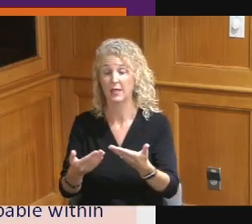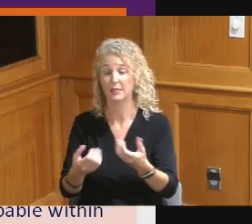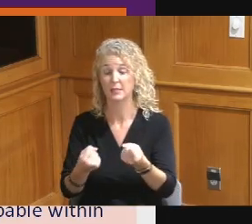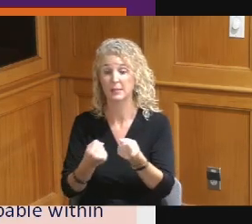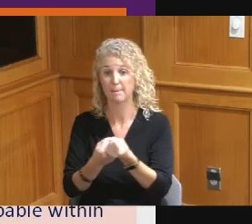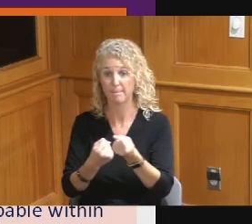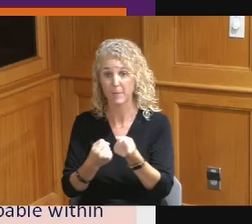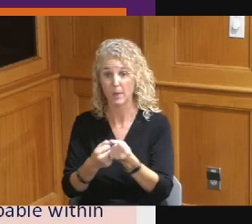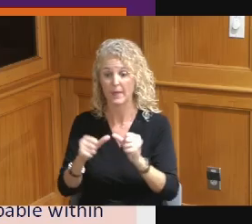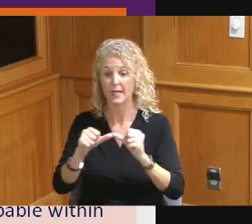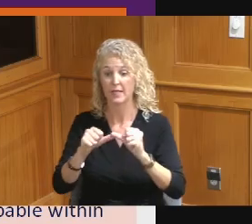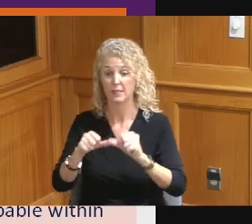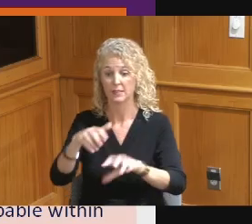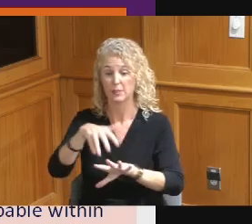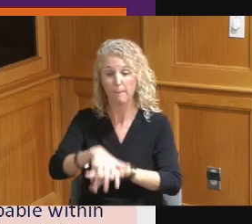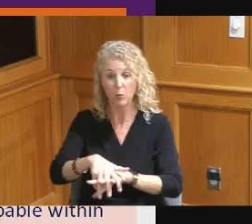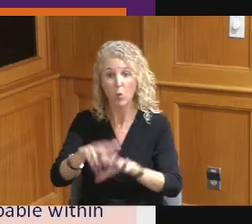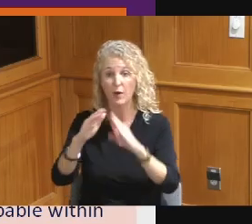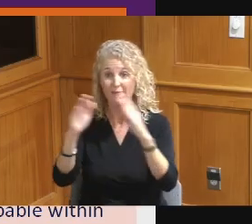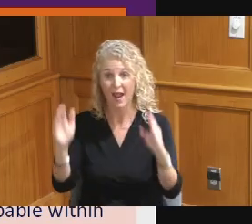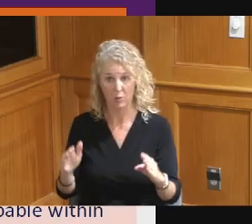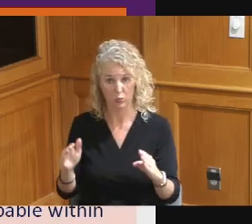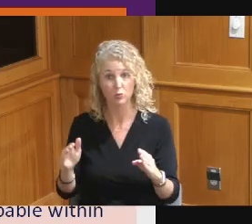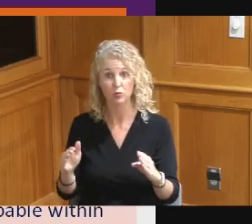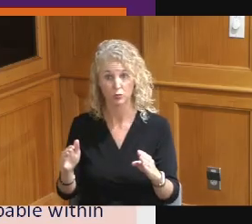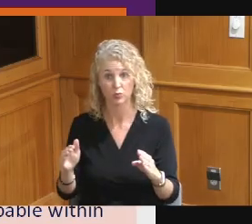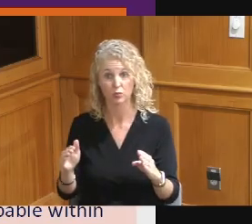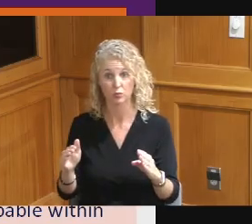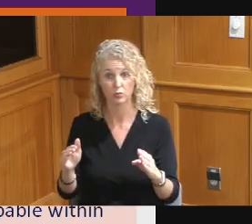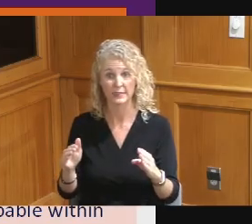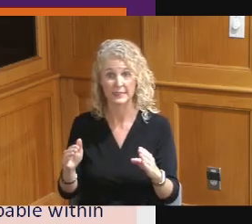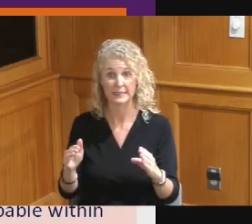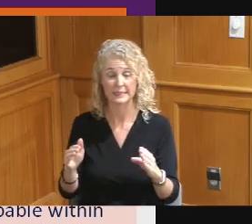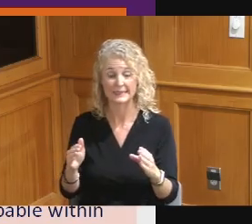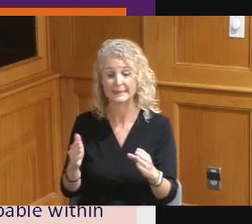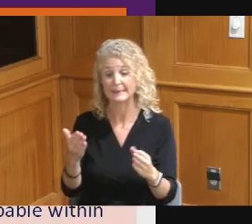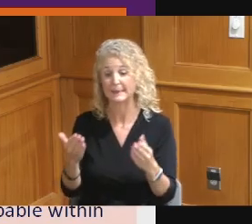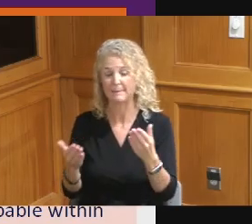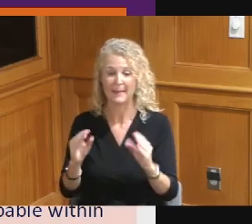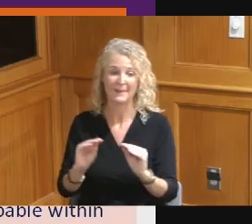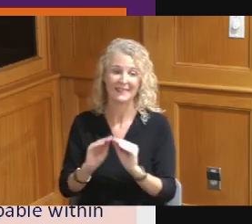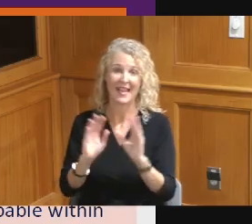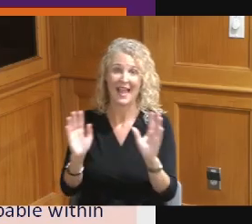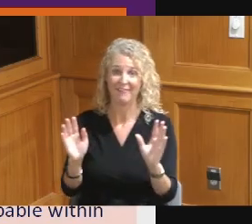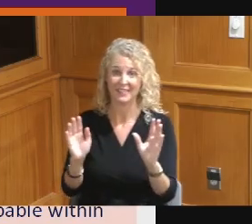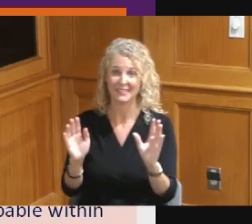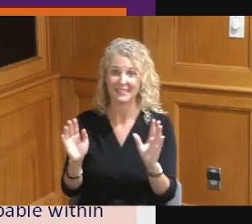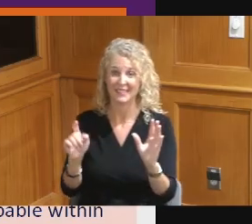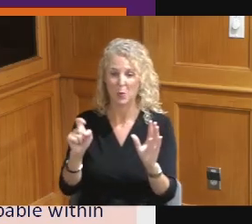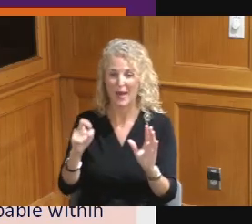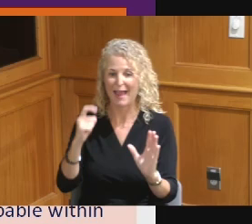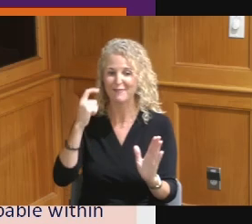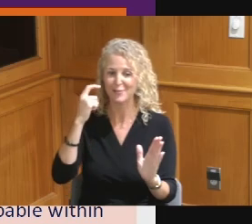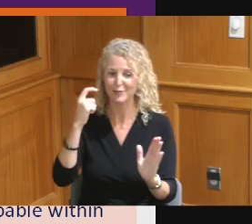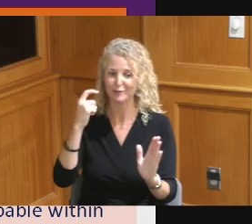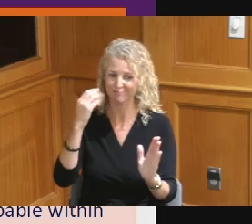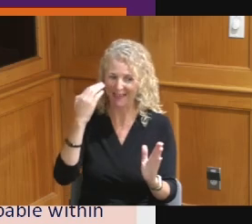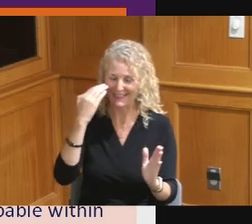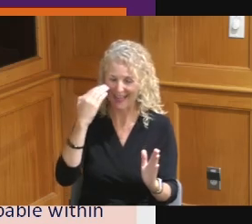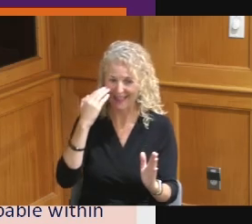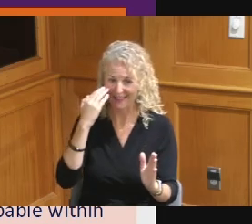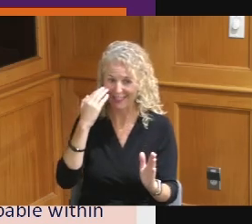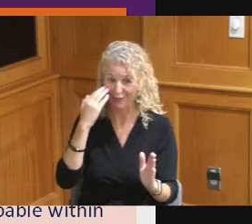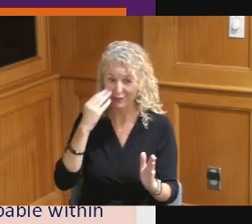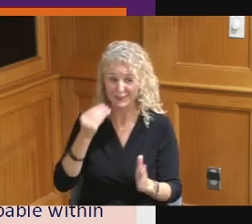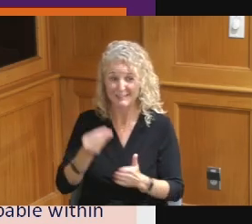veterans transitioning out of homelessness that will be affordable. Perhaps, obviously, it's not going to make a lot of money. Okay, the project's not going to make a lot of money.